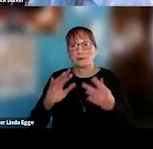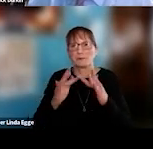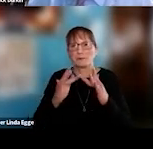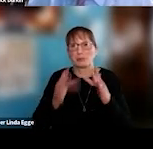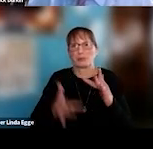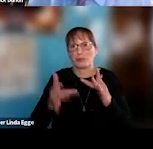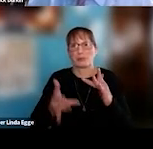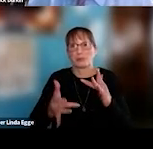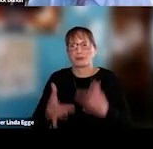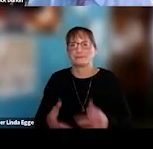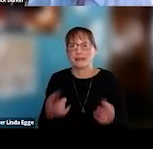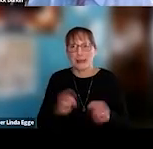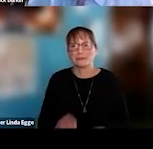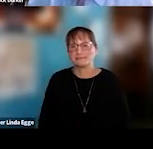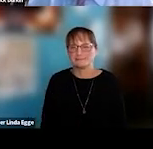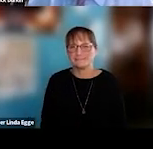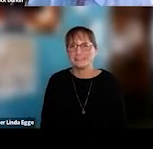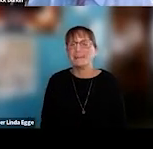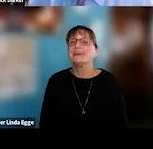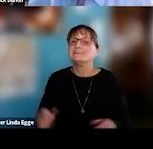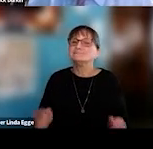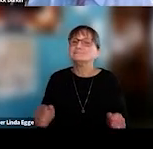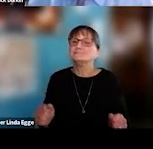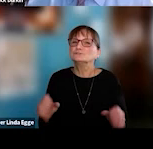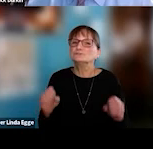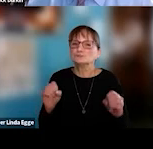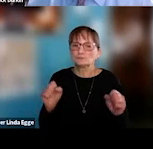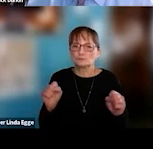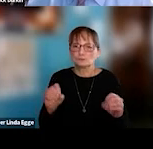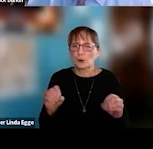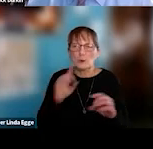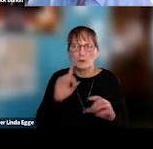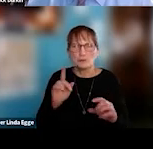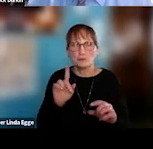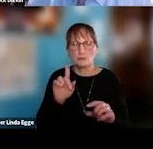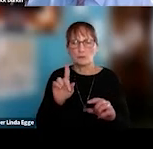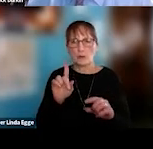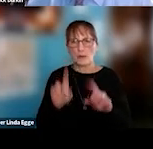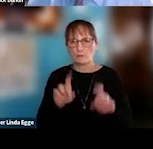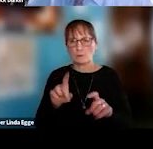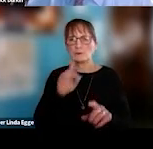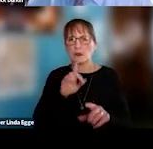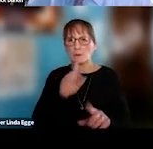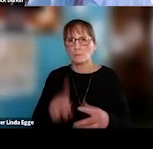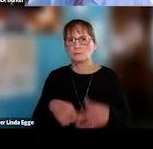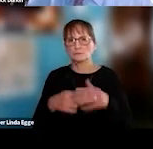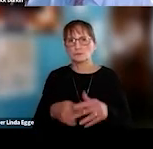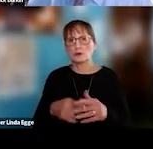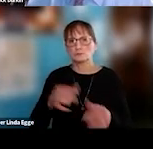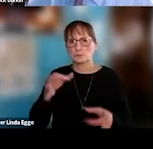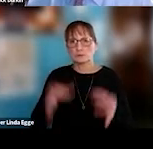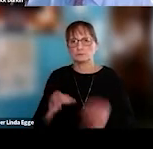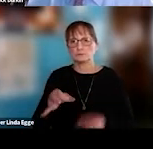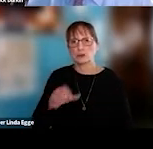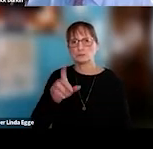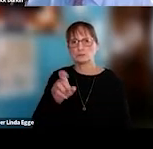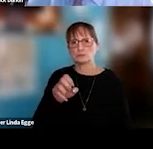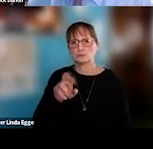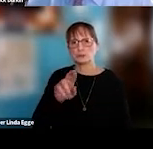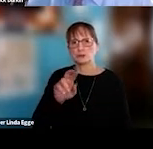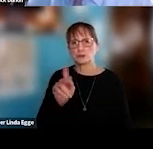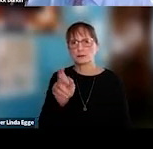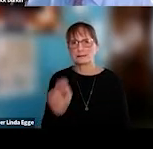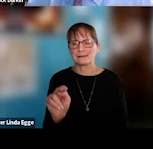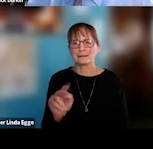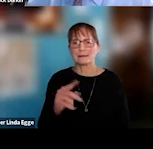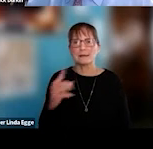Thank you. Okay. So here's a question that I would like to start with Judge Durkin on. So someone